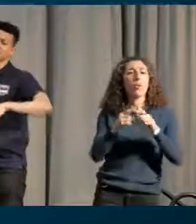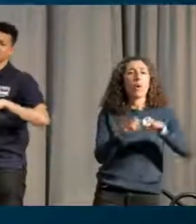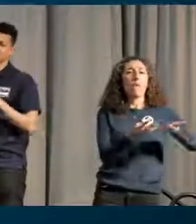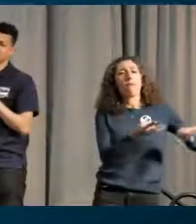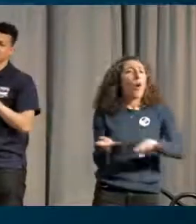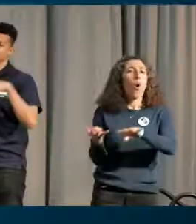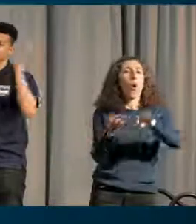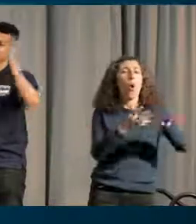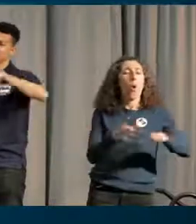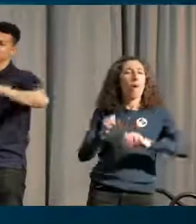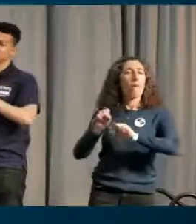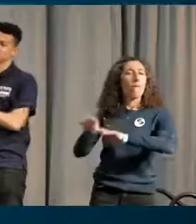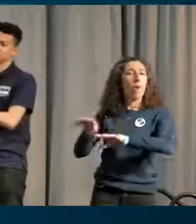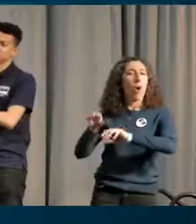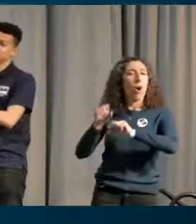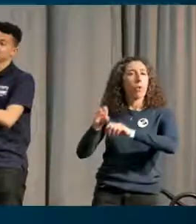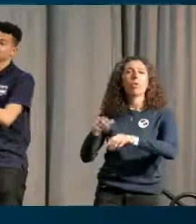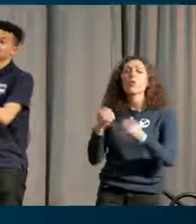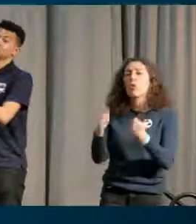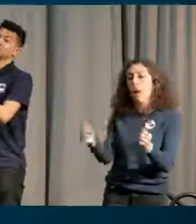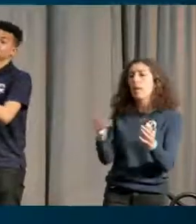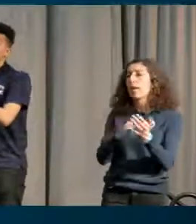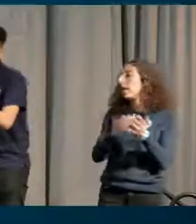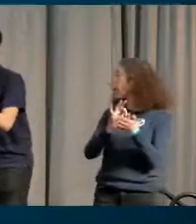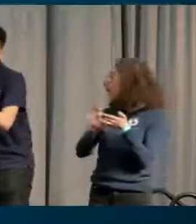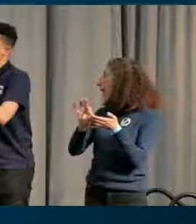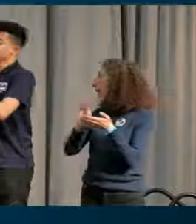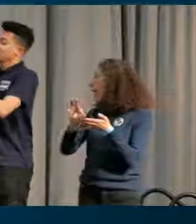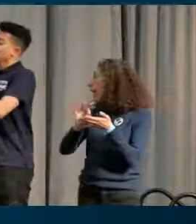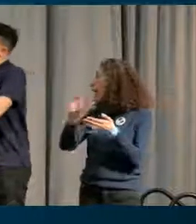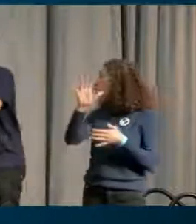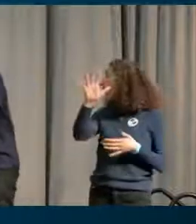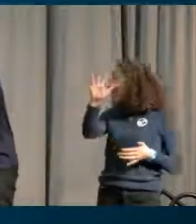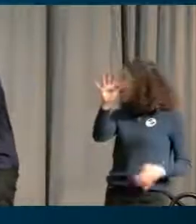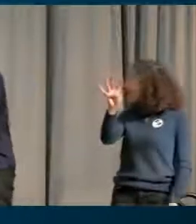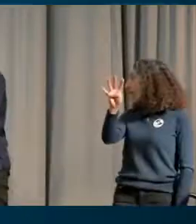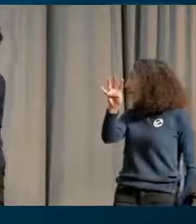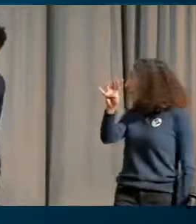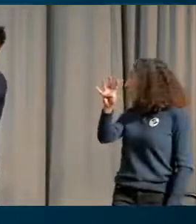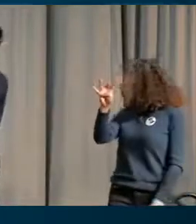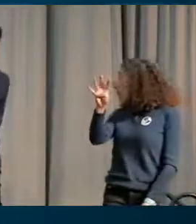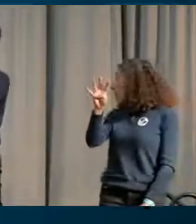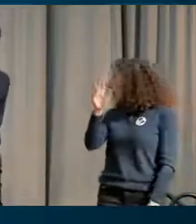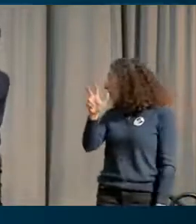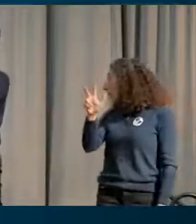want another countdown. Okay, so 5, 4, 3, 2, 1. So 5.